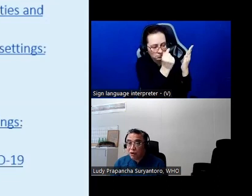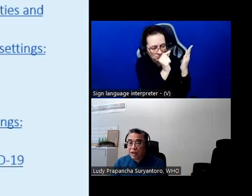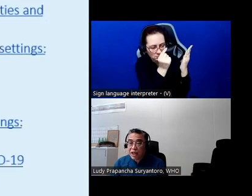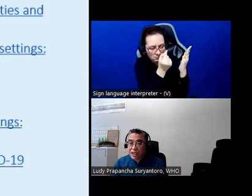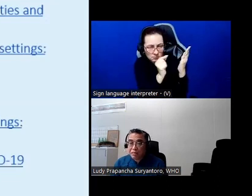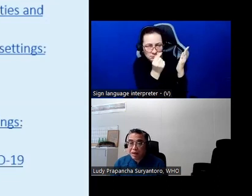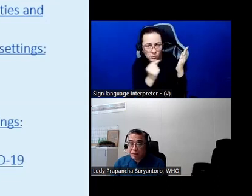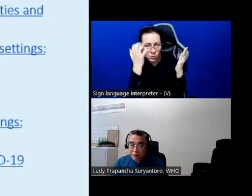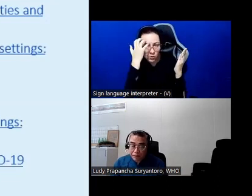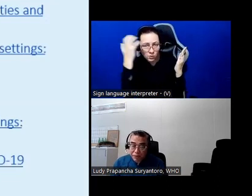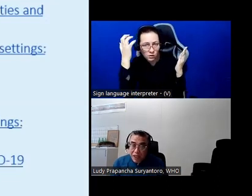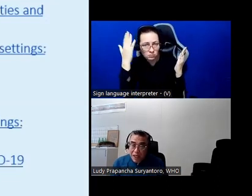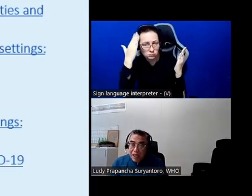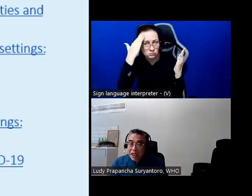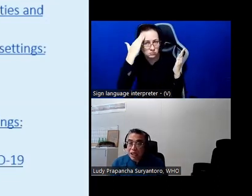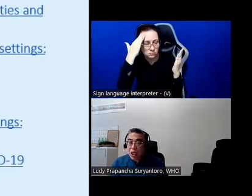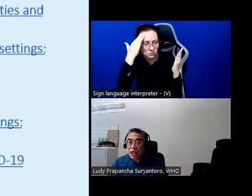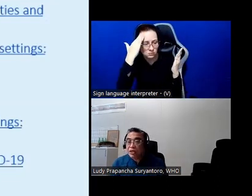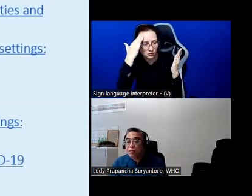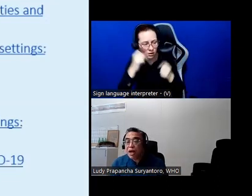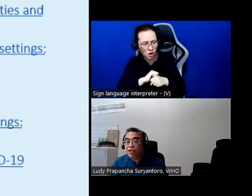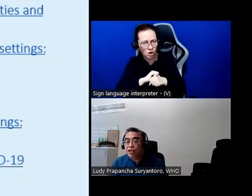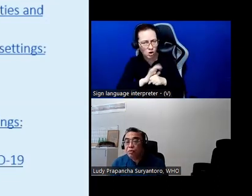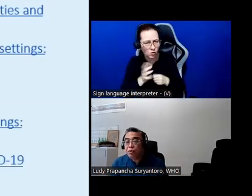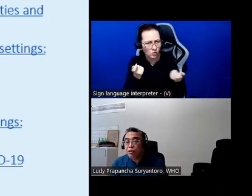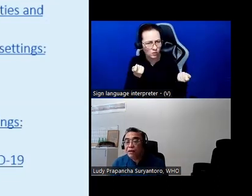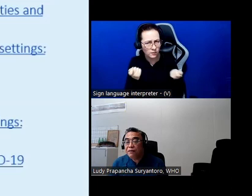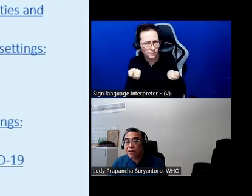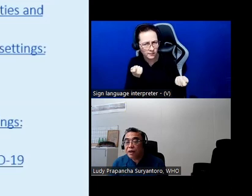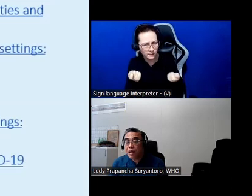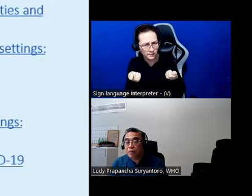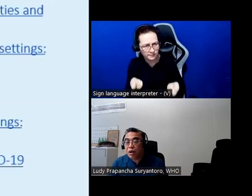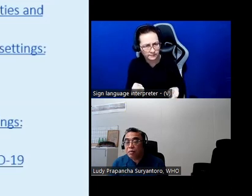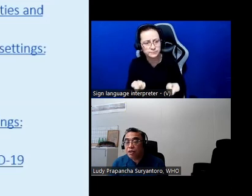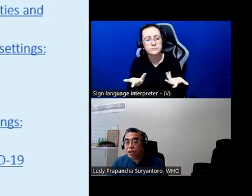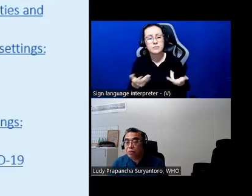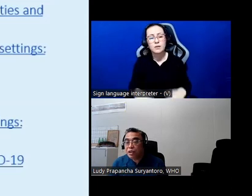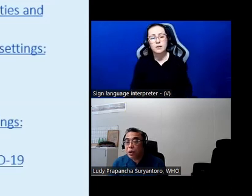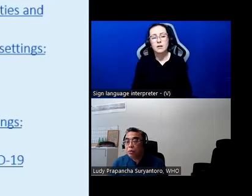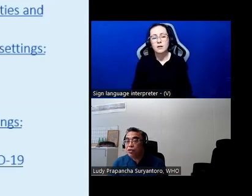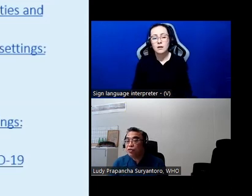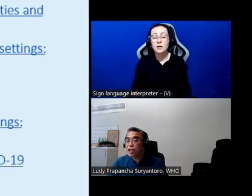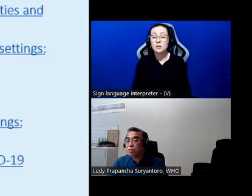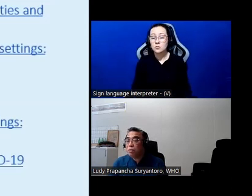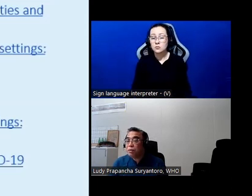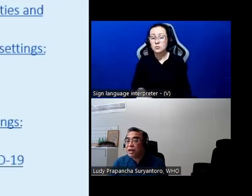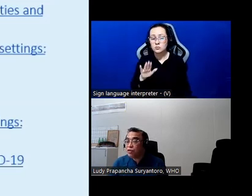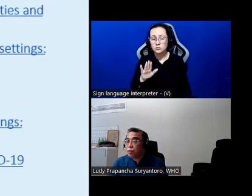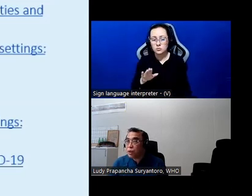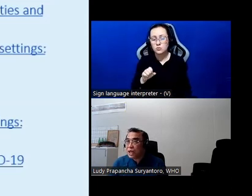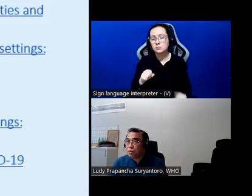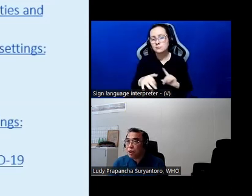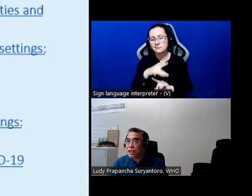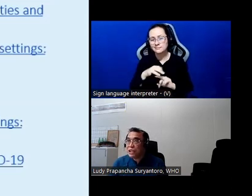for the COVID-19 pandemic. In the context of partnership, we do have collaboration with the Global Sustainable